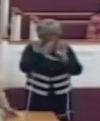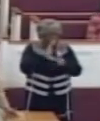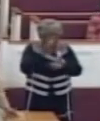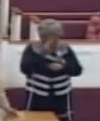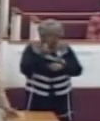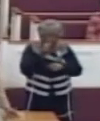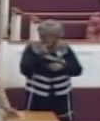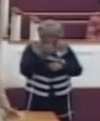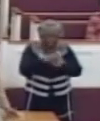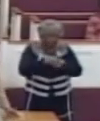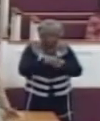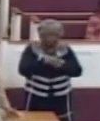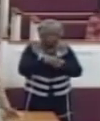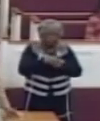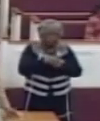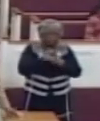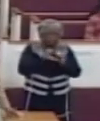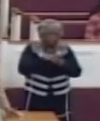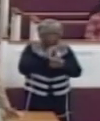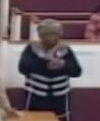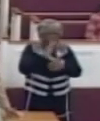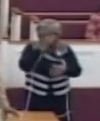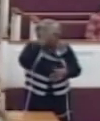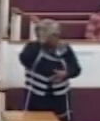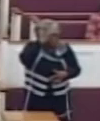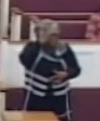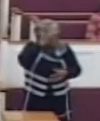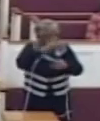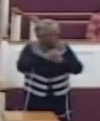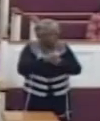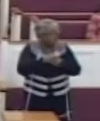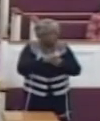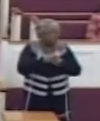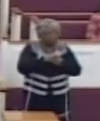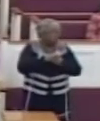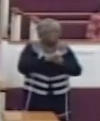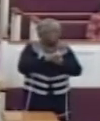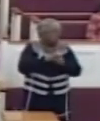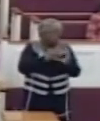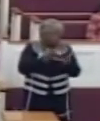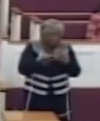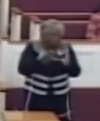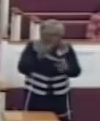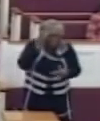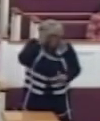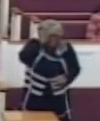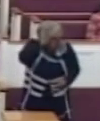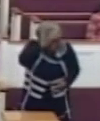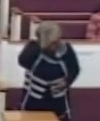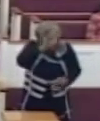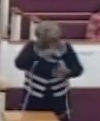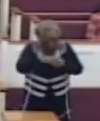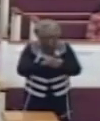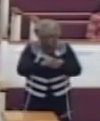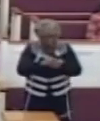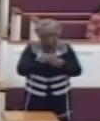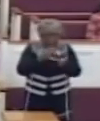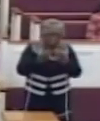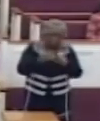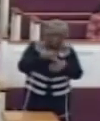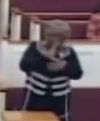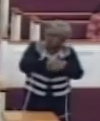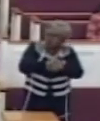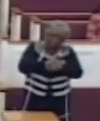money. It can be sickness, might be disease. It might